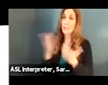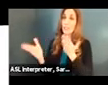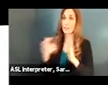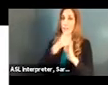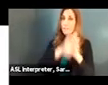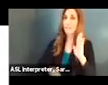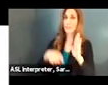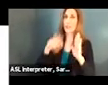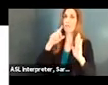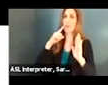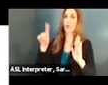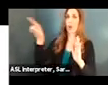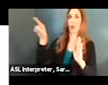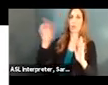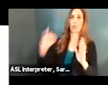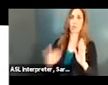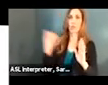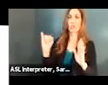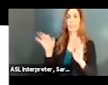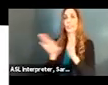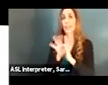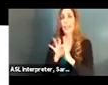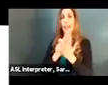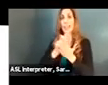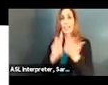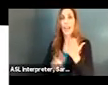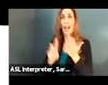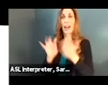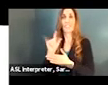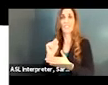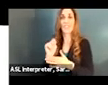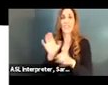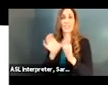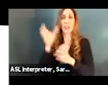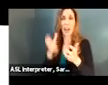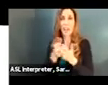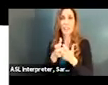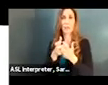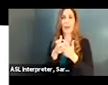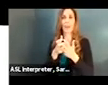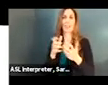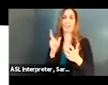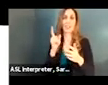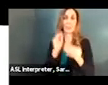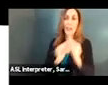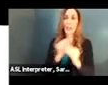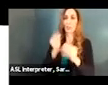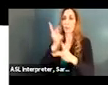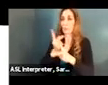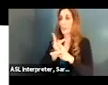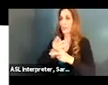The selecting, the designing, the fitting, the customizing, the adapting, the applying, the maintaining, the repairing, the